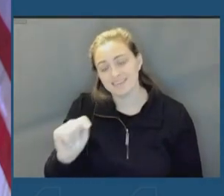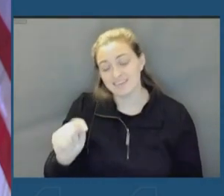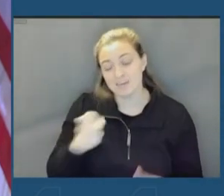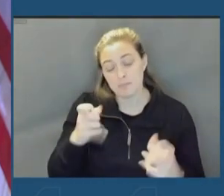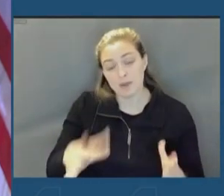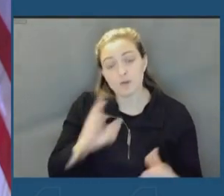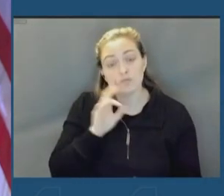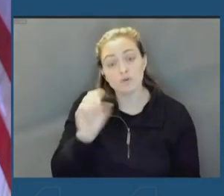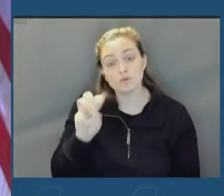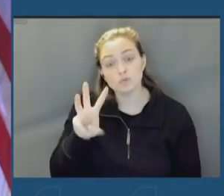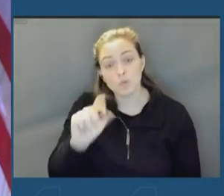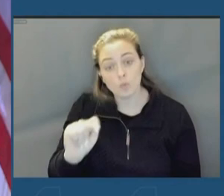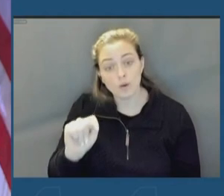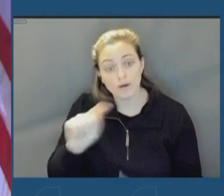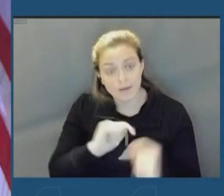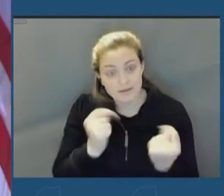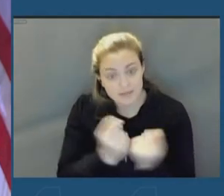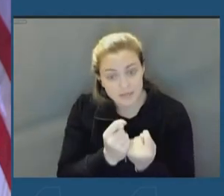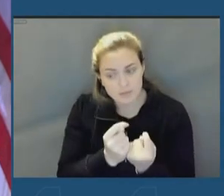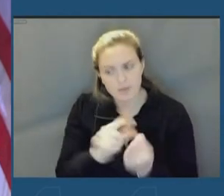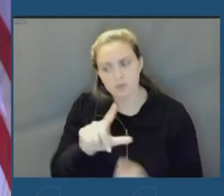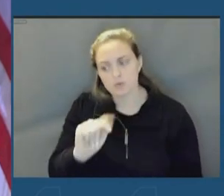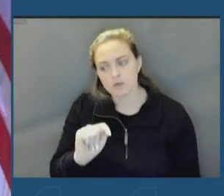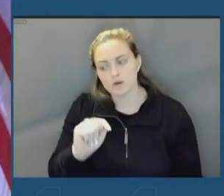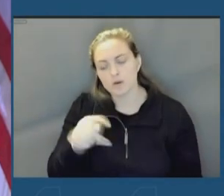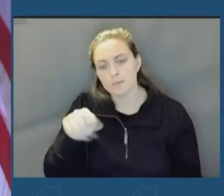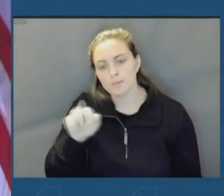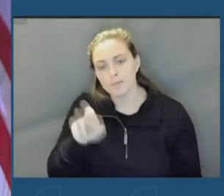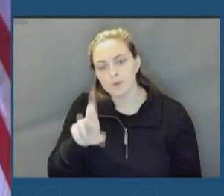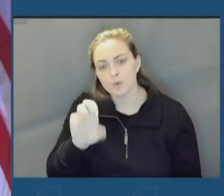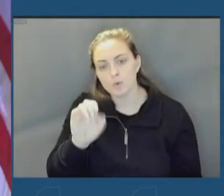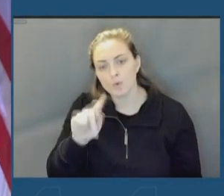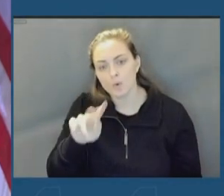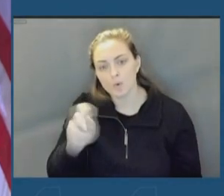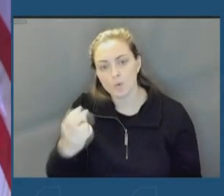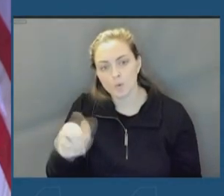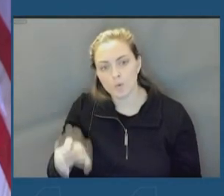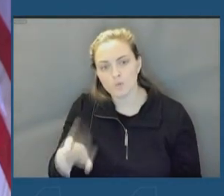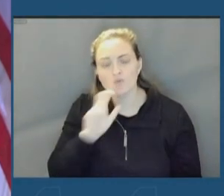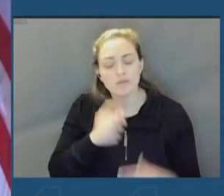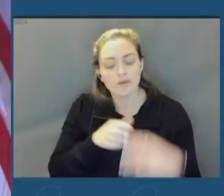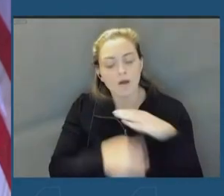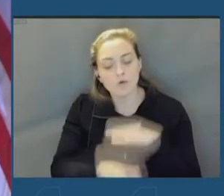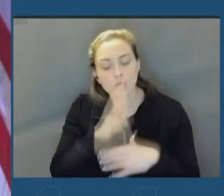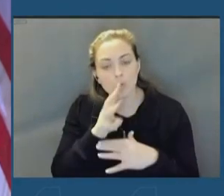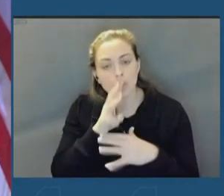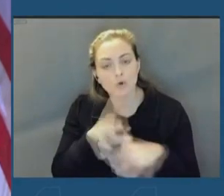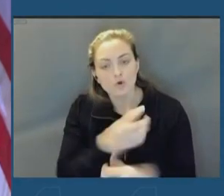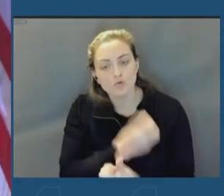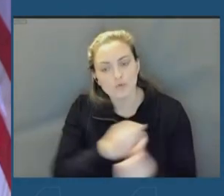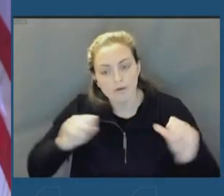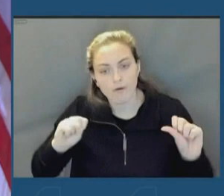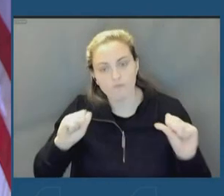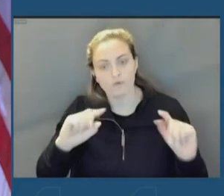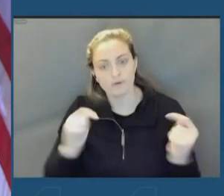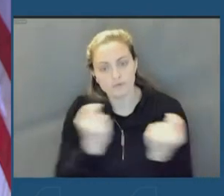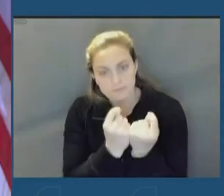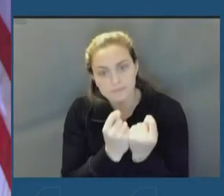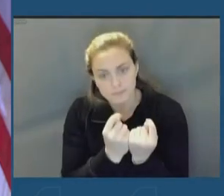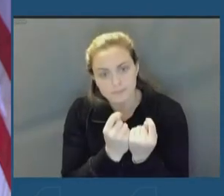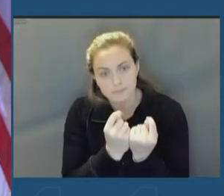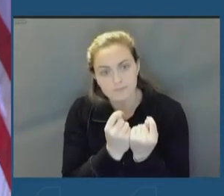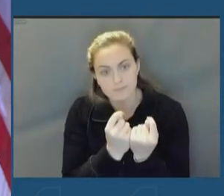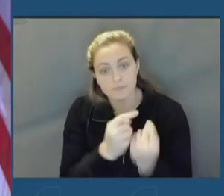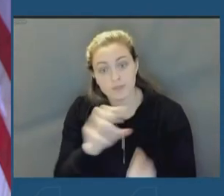team, and Lieutenant Peter Hochul, commander of the underwater recovery and rescue team. The